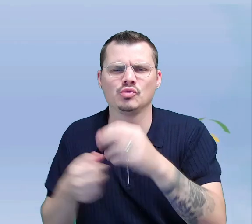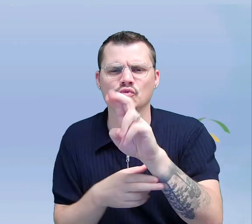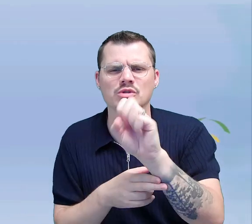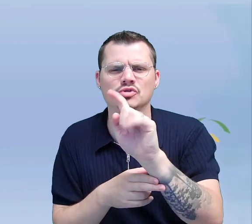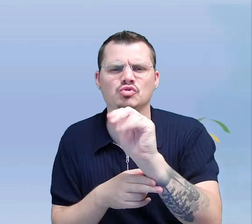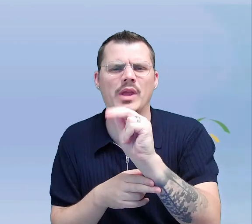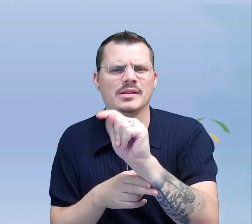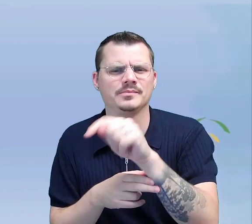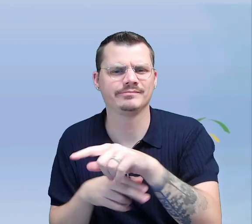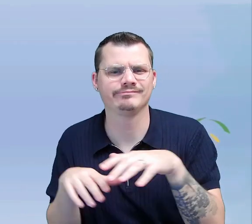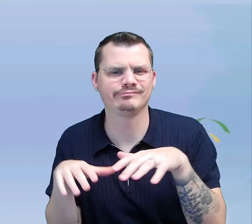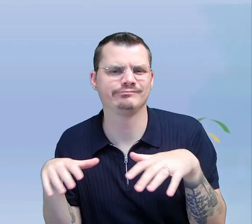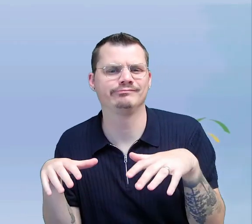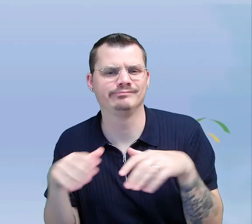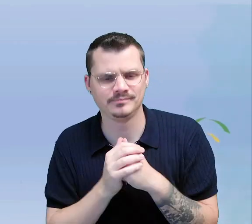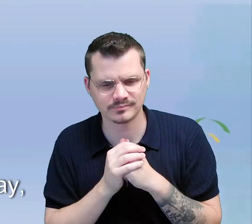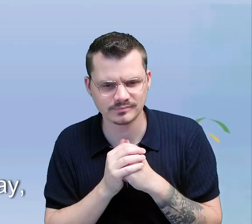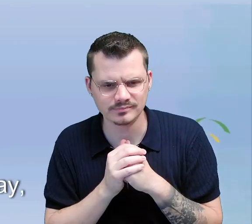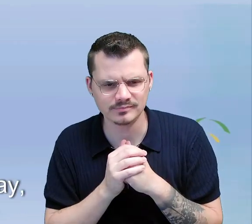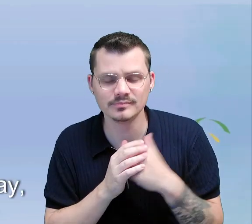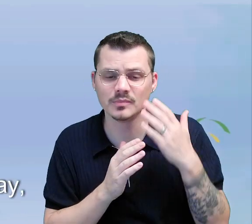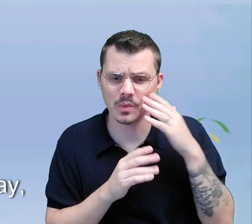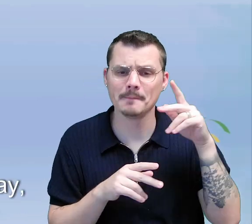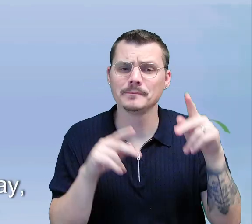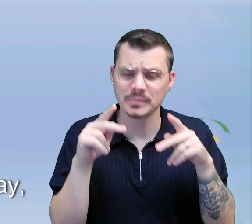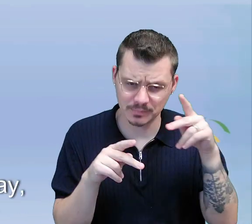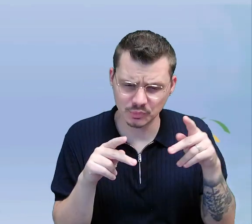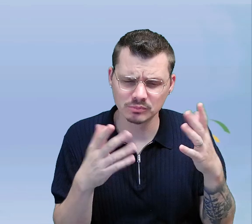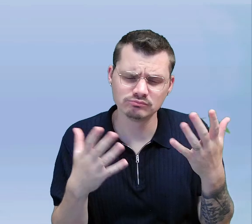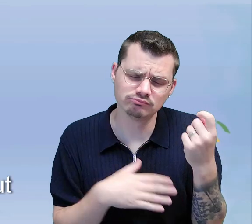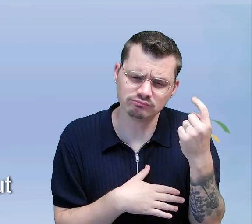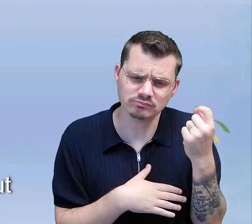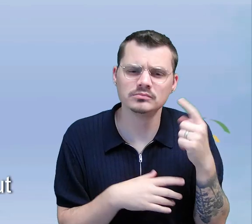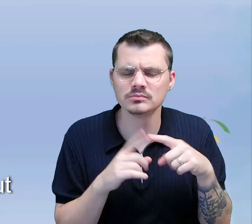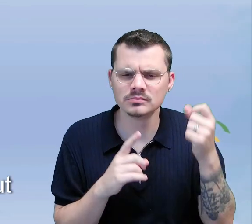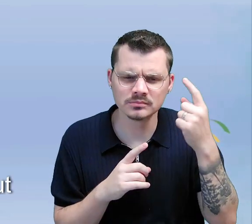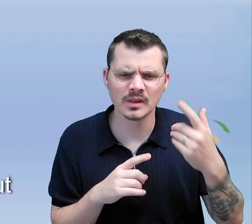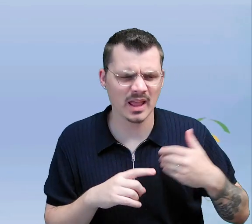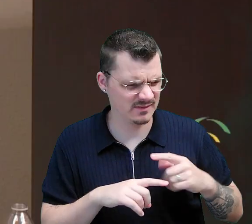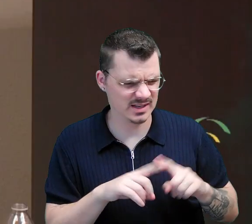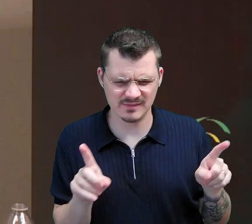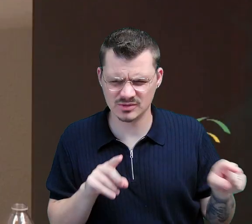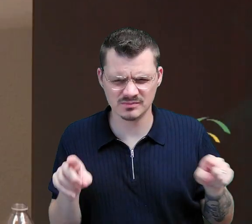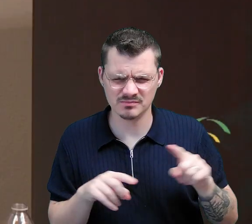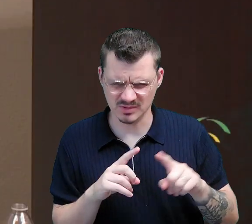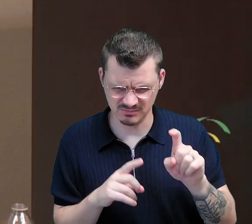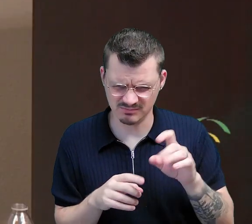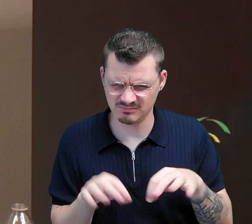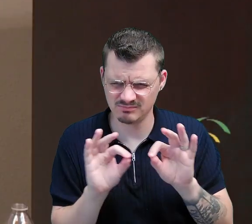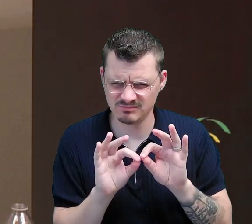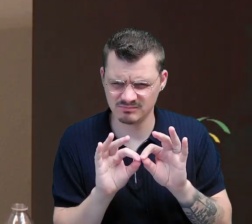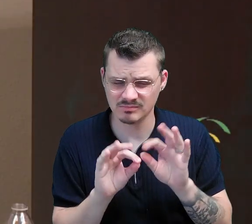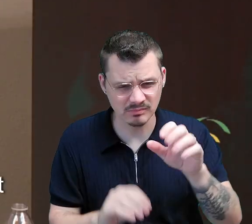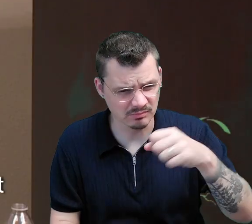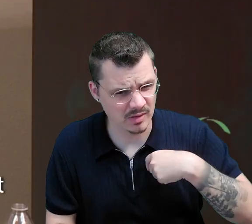And people also, understandably would say, well, there may be a difference, but does it matter? And I think it